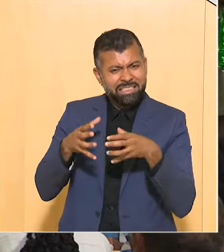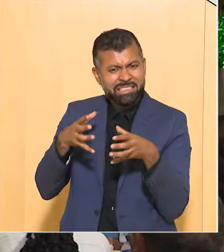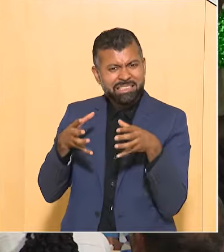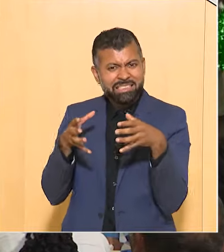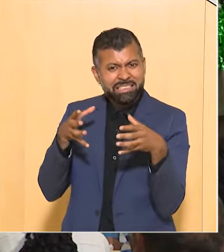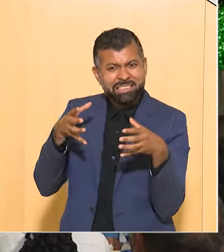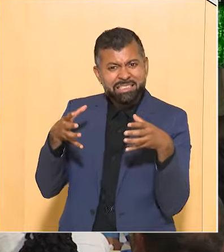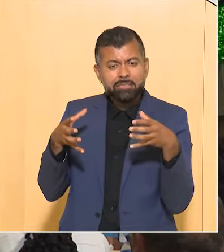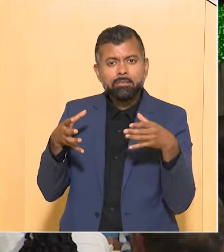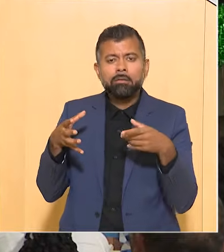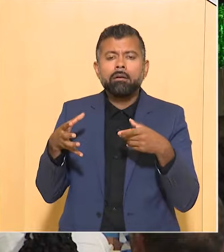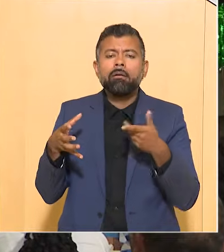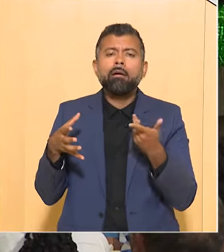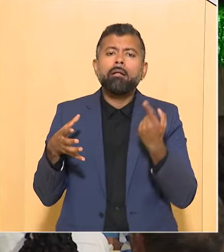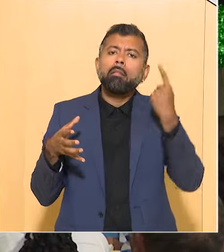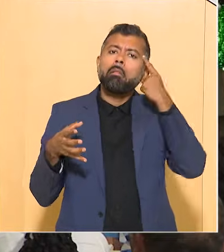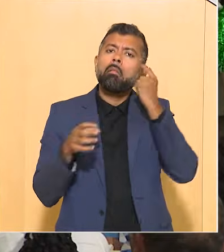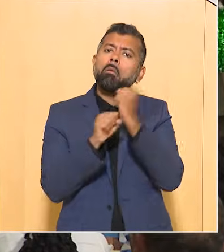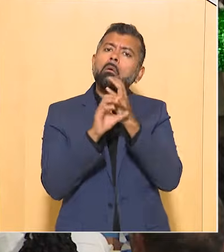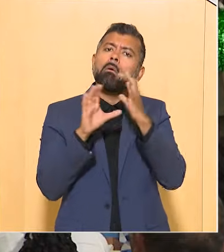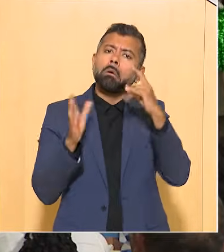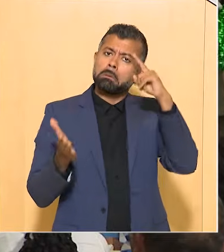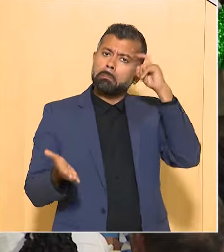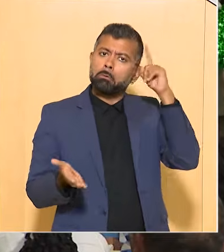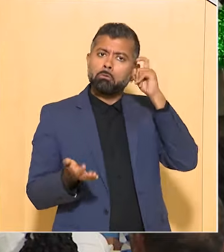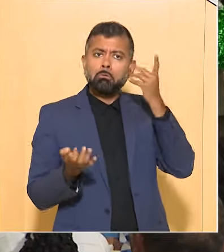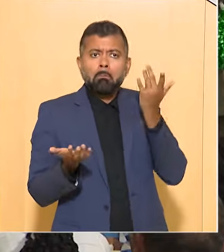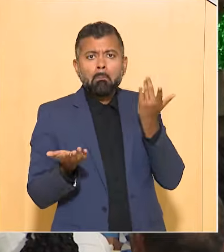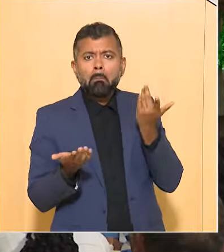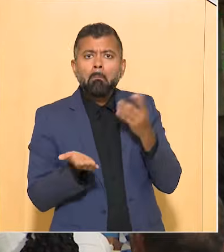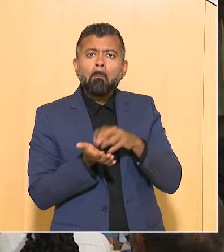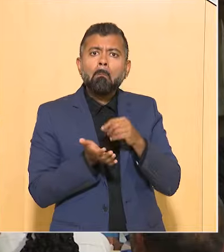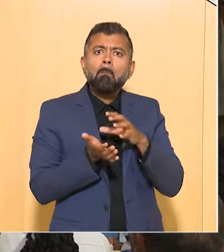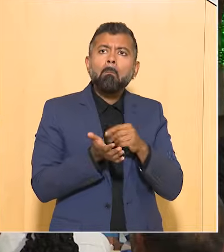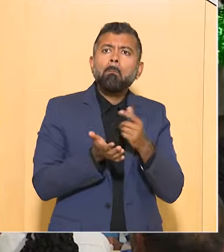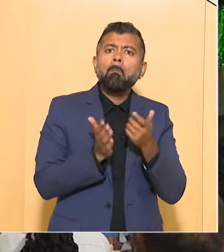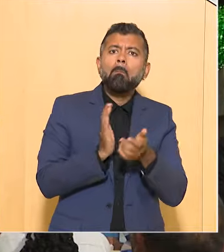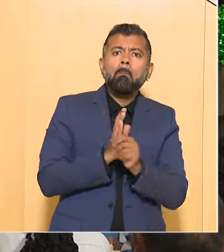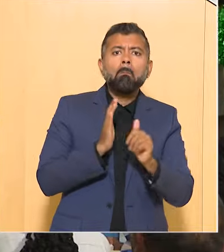guys to be the next generations of DC leaders.